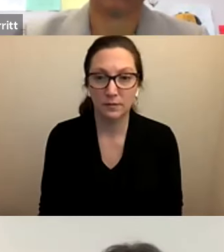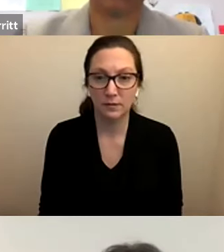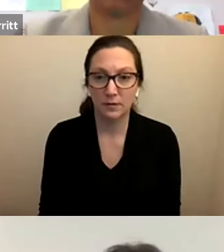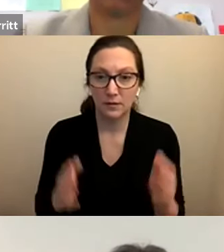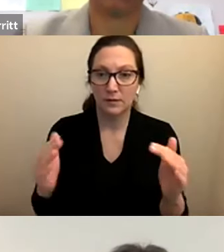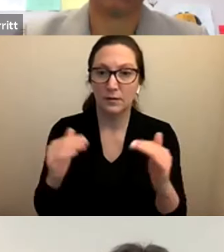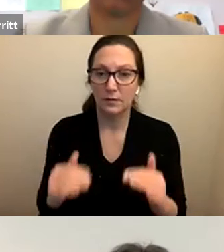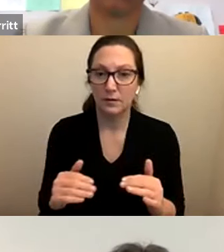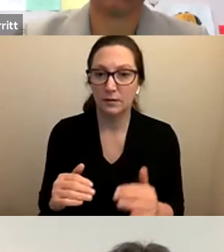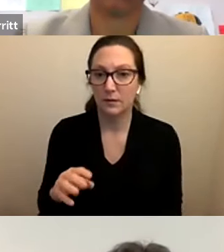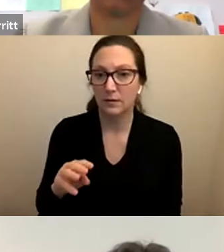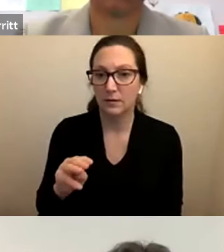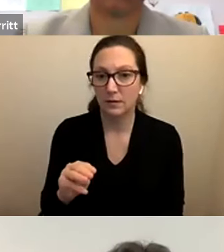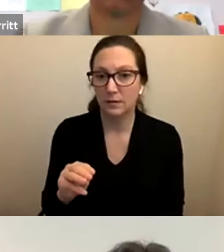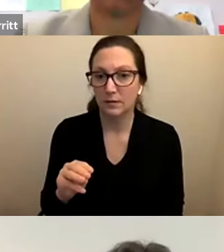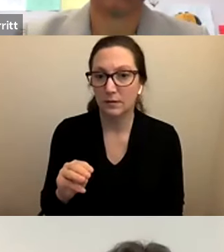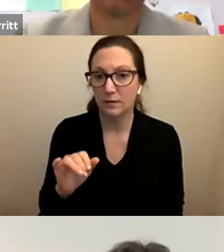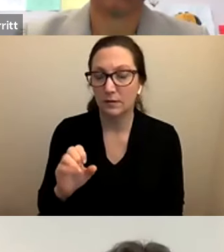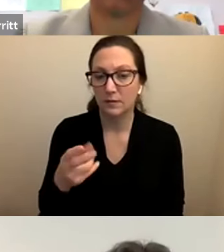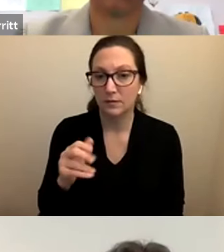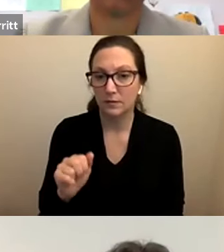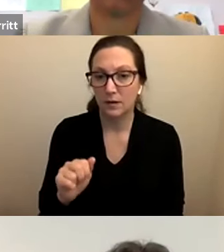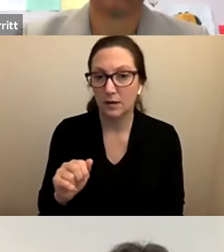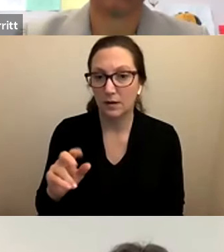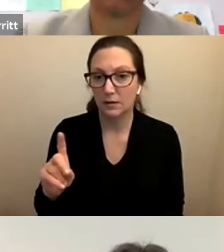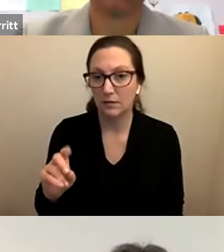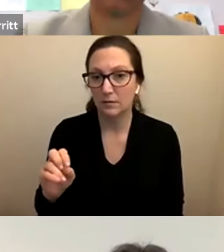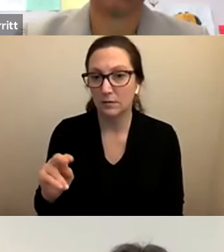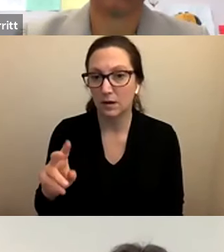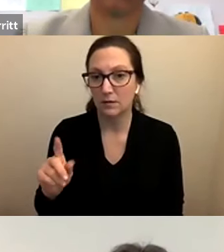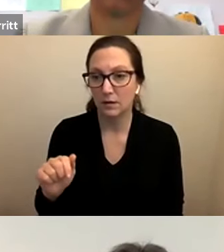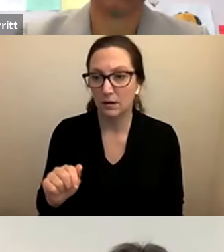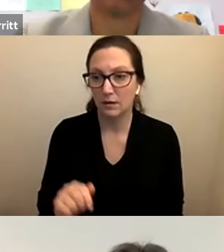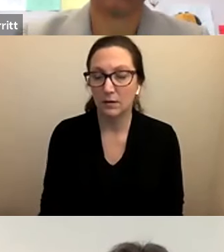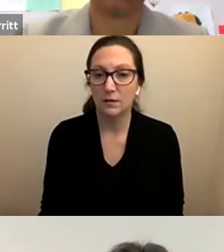Next speaker is Michelle Danda, followed by Somi Kim and Maya